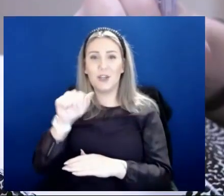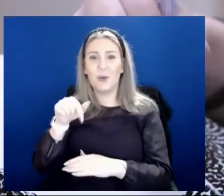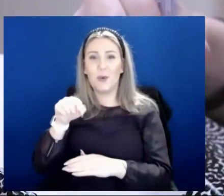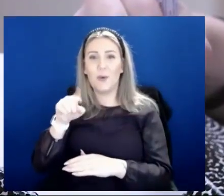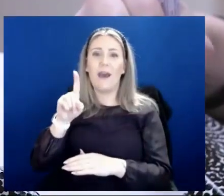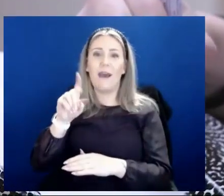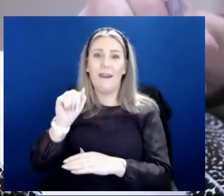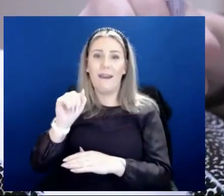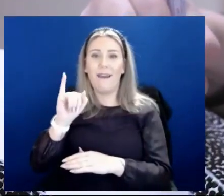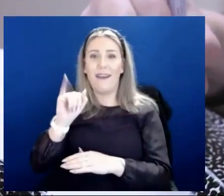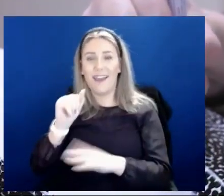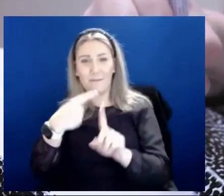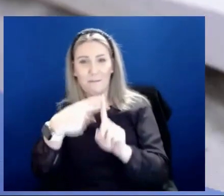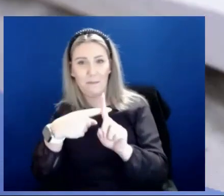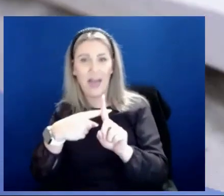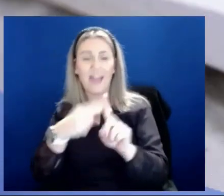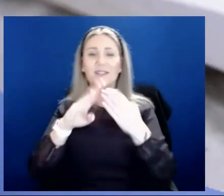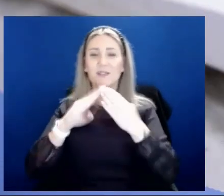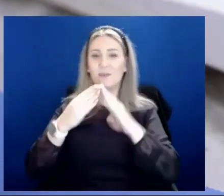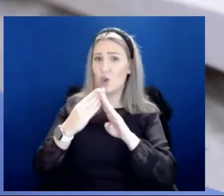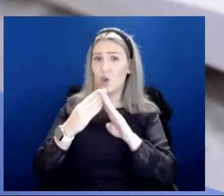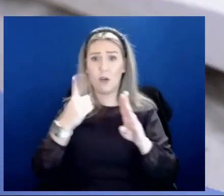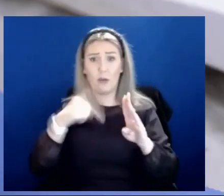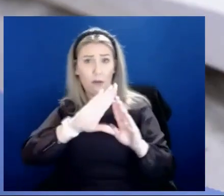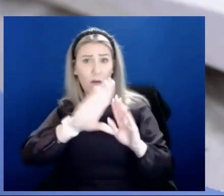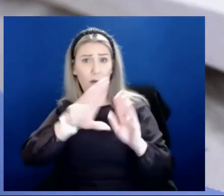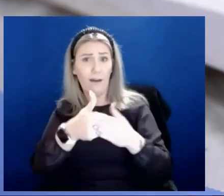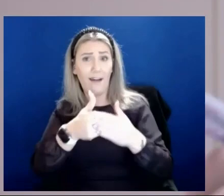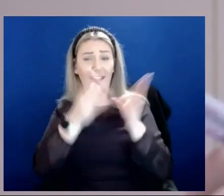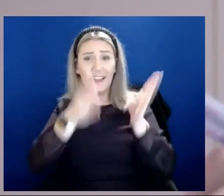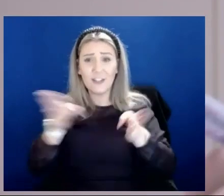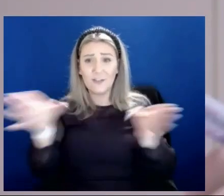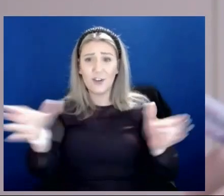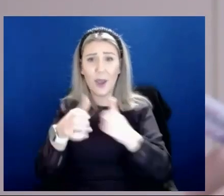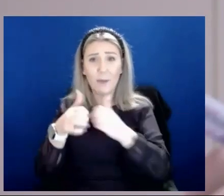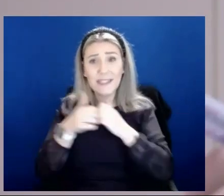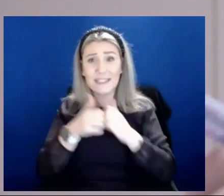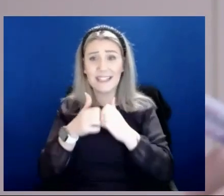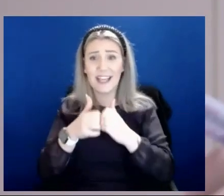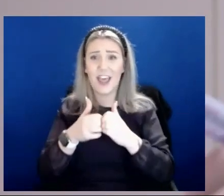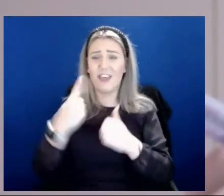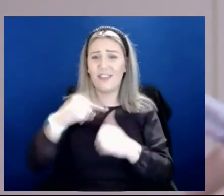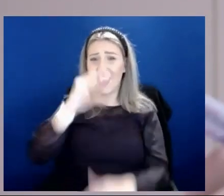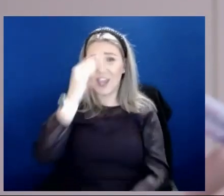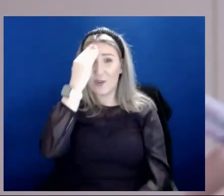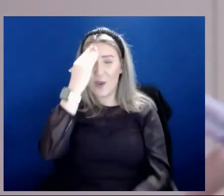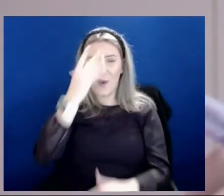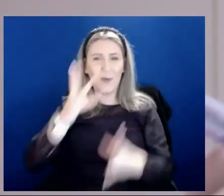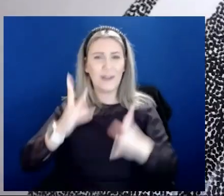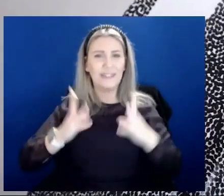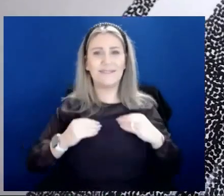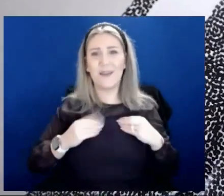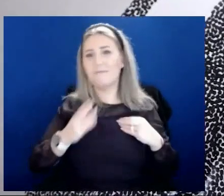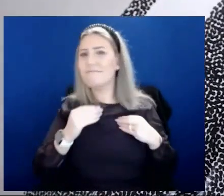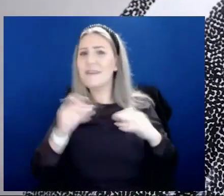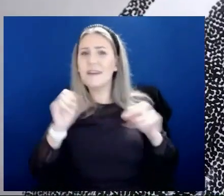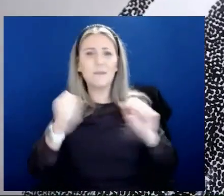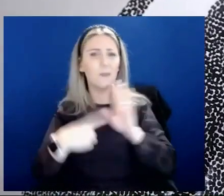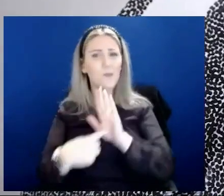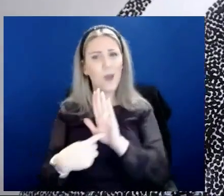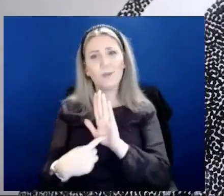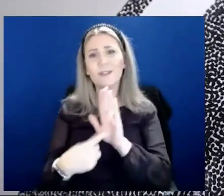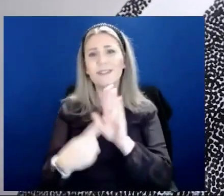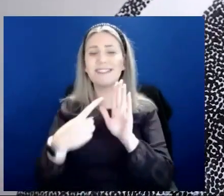representing individuals coming together. I just want them to know that they're accepted and can be represented and that